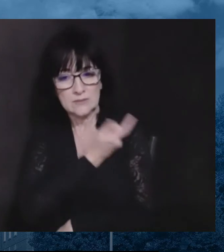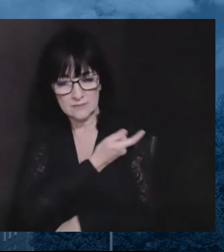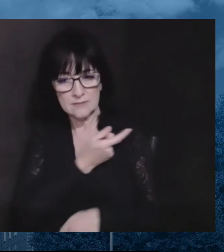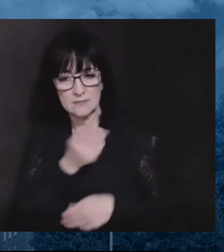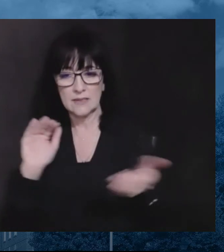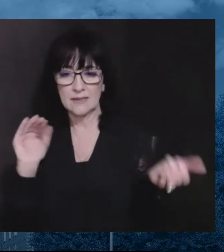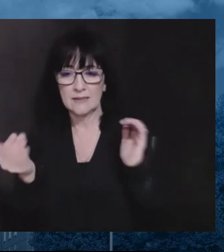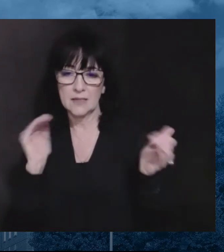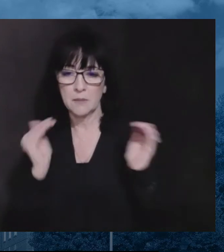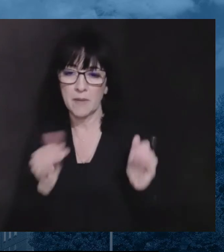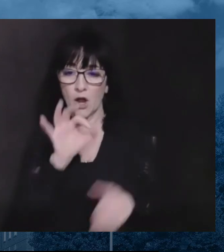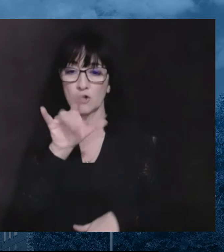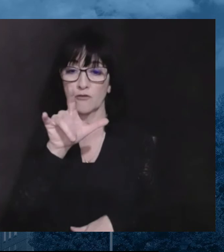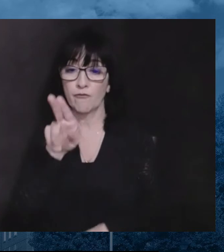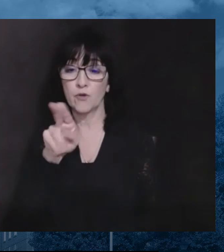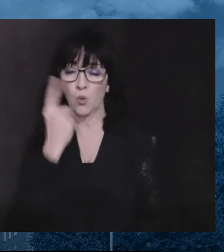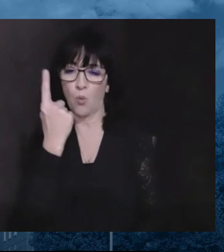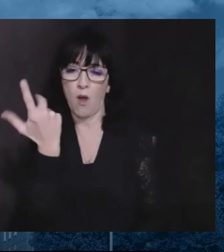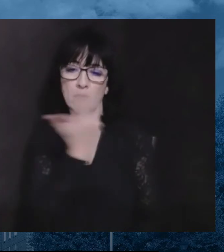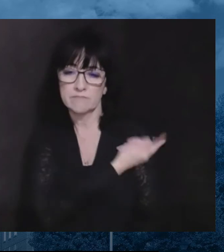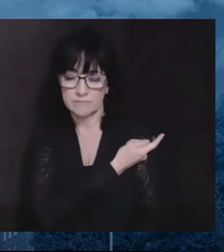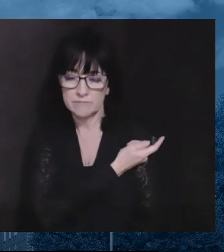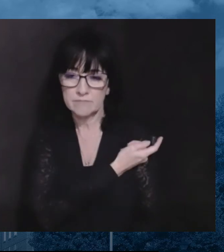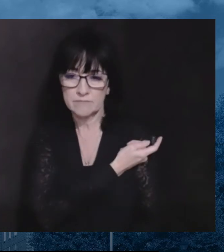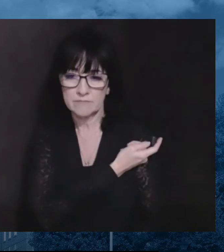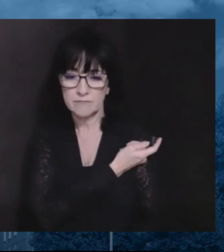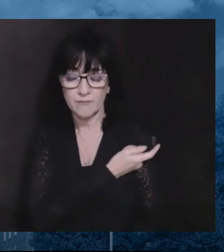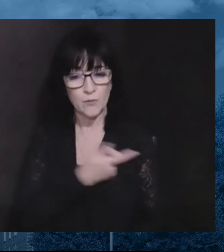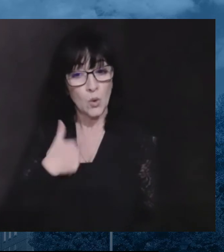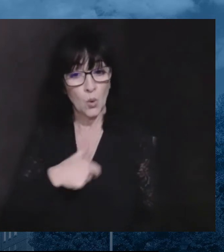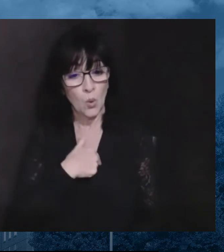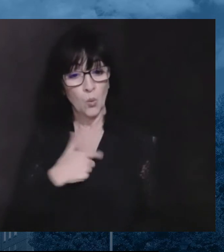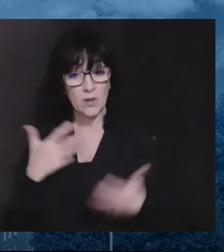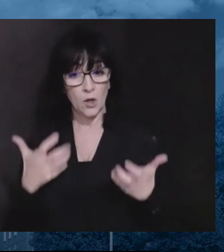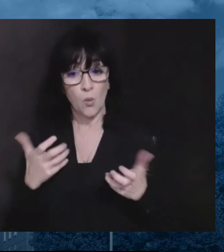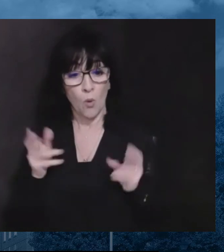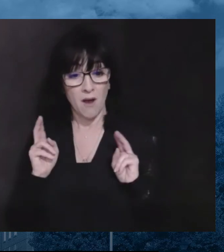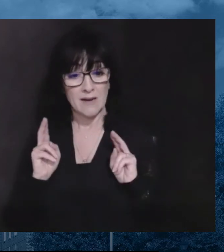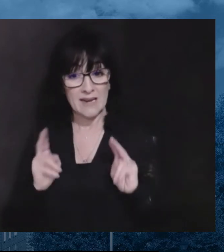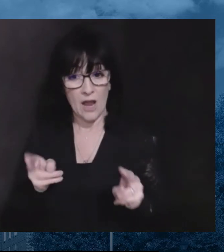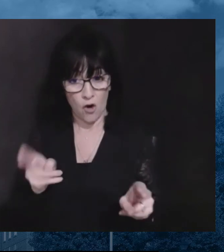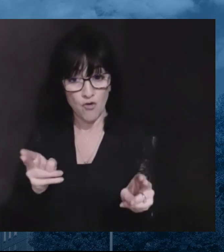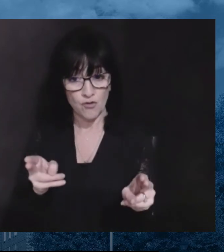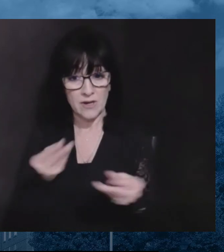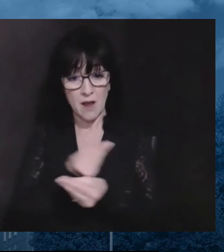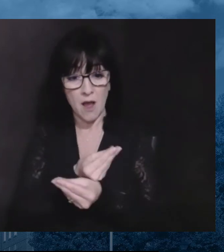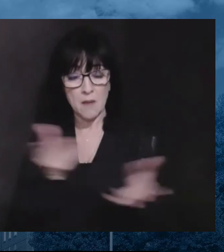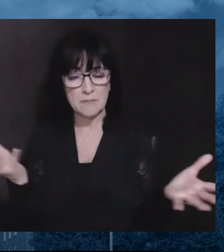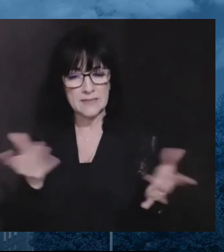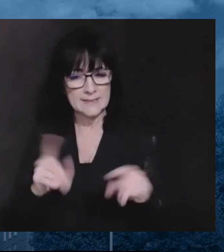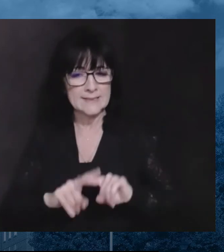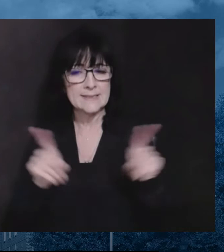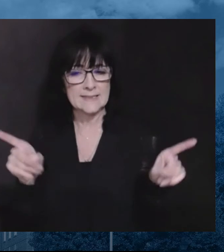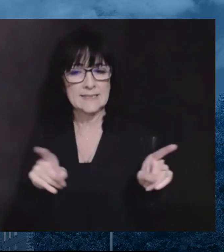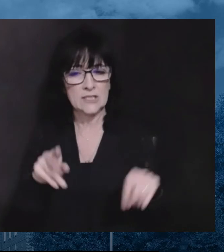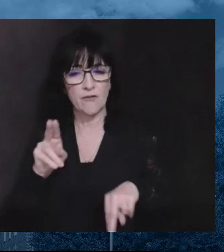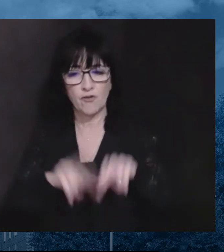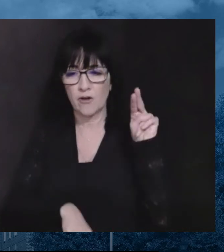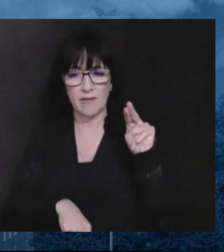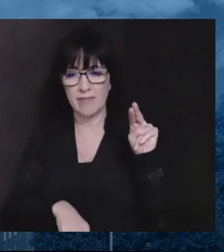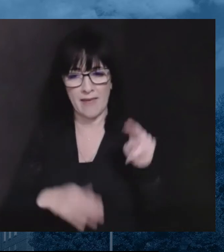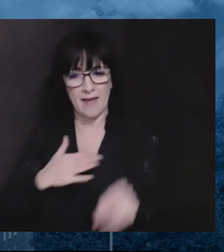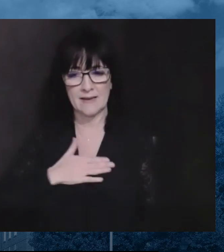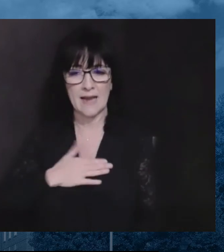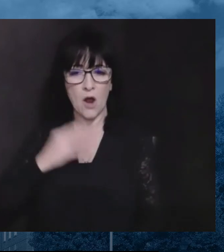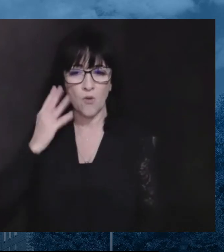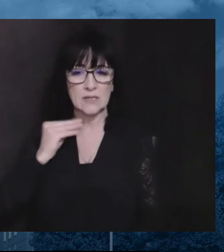that we want to get out there and the speed that we want to get out there is different than anything that we've ever done before. And